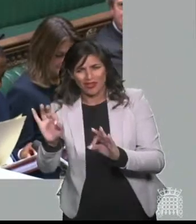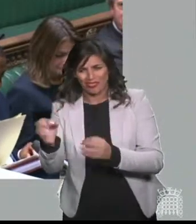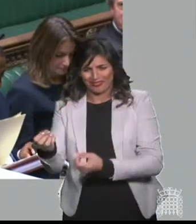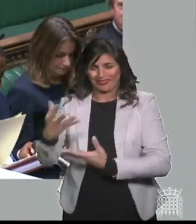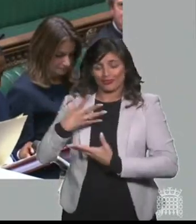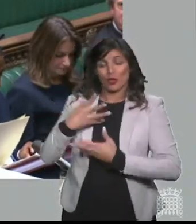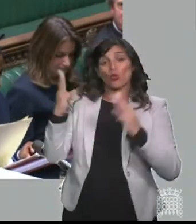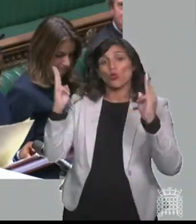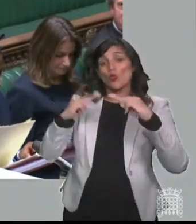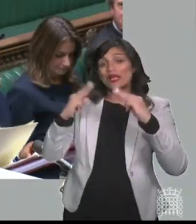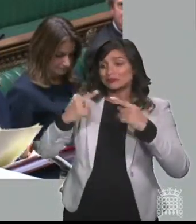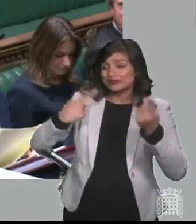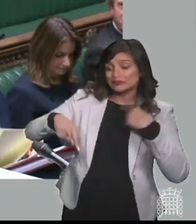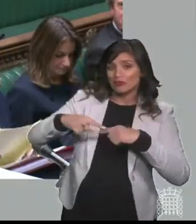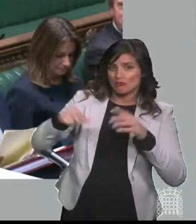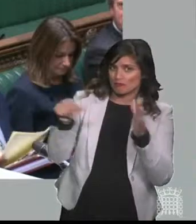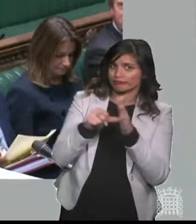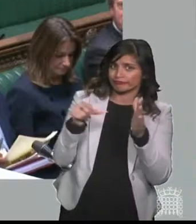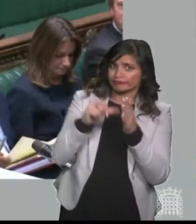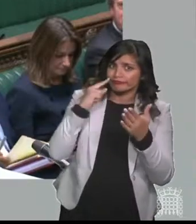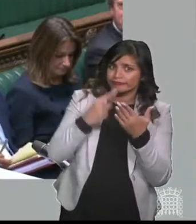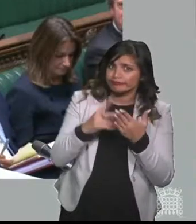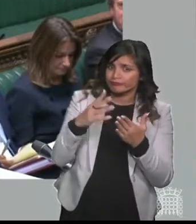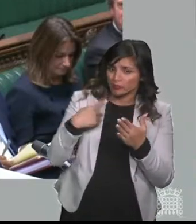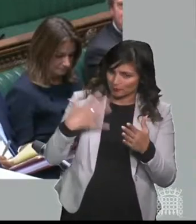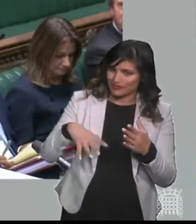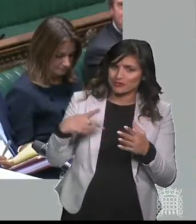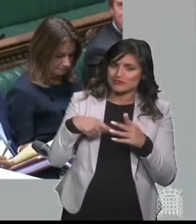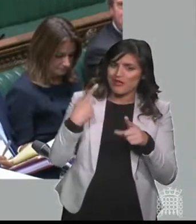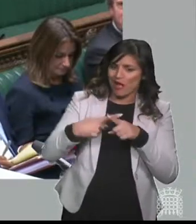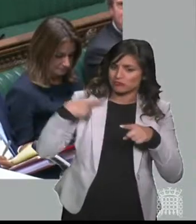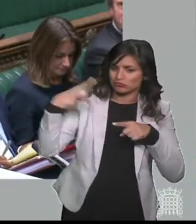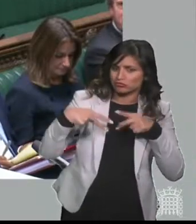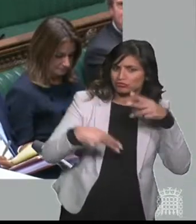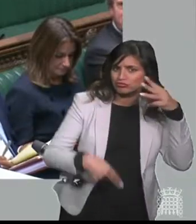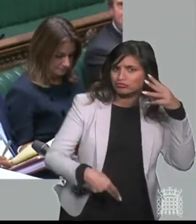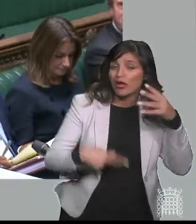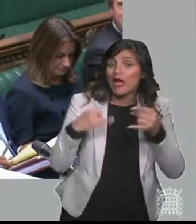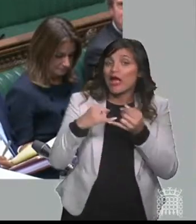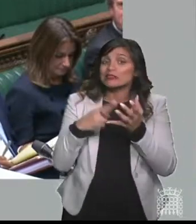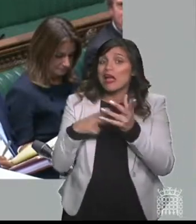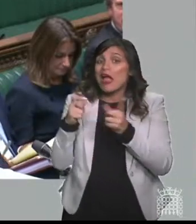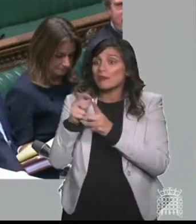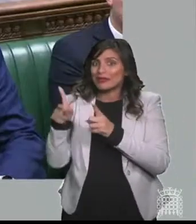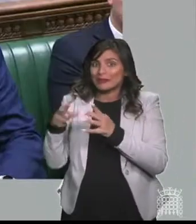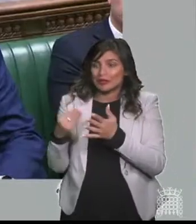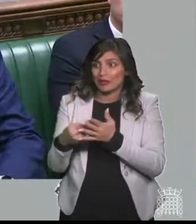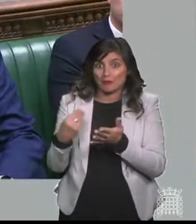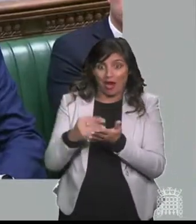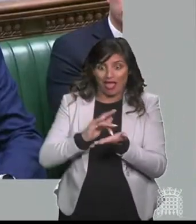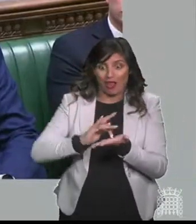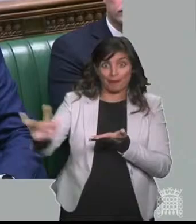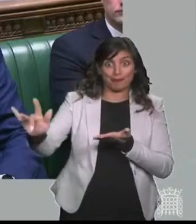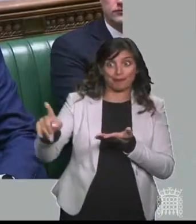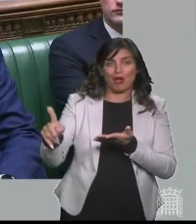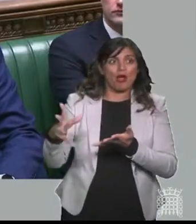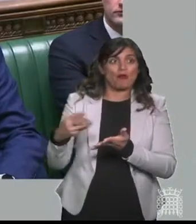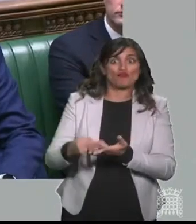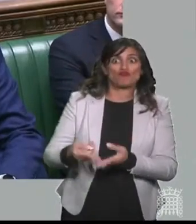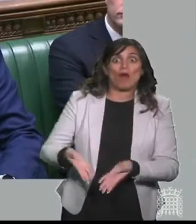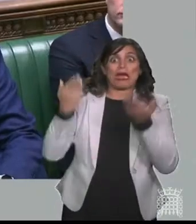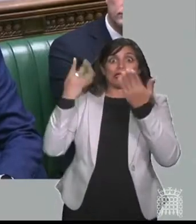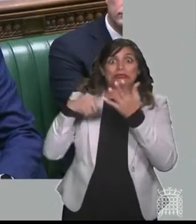difficult decisions and cut taxes. In Scotland, the SNP ran out of money and had to raise them. He talked